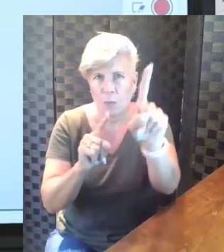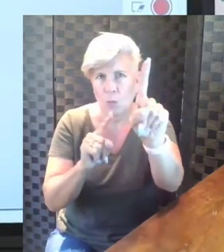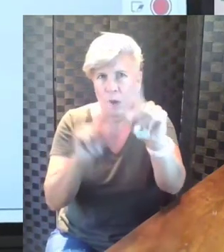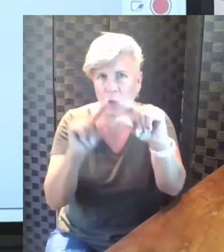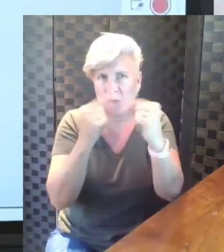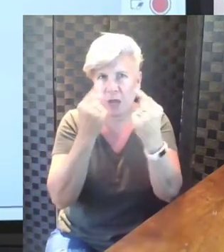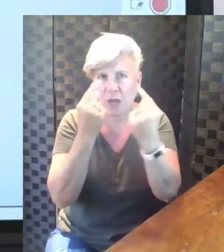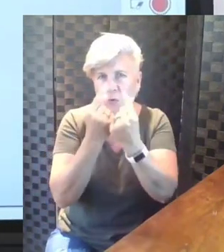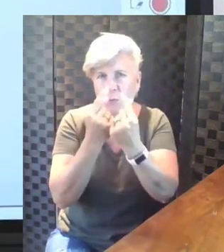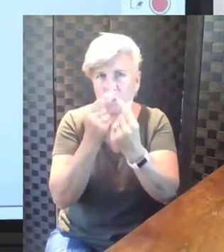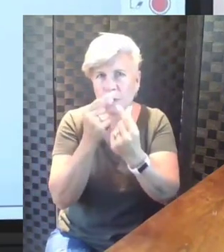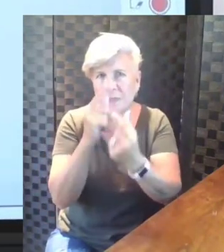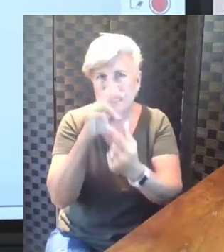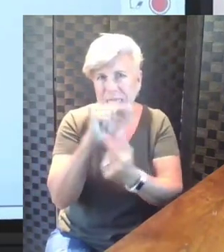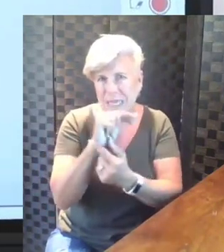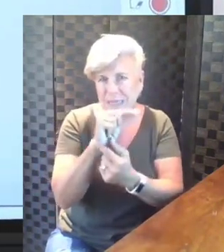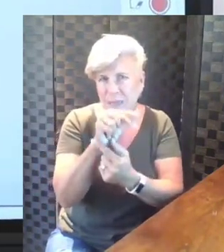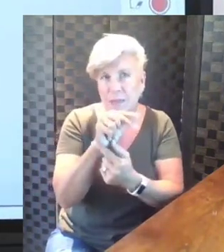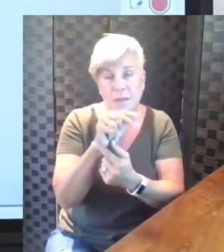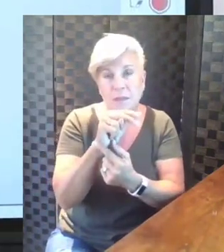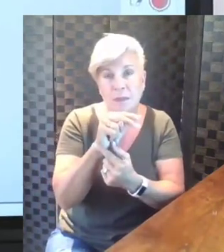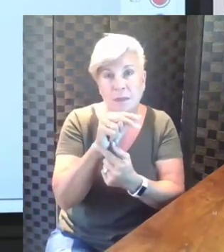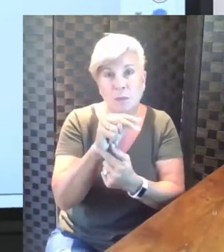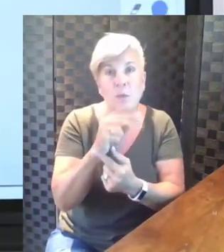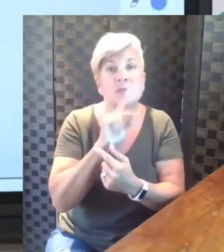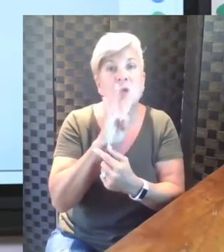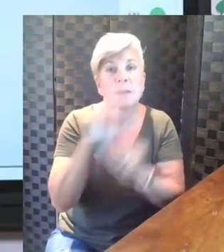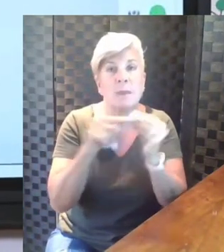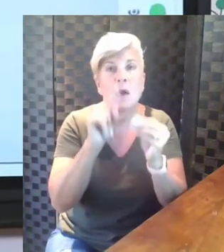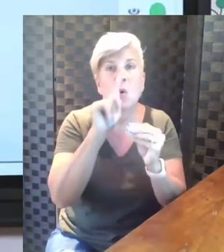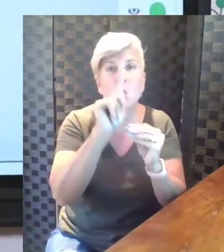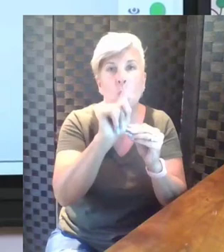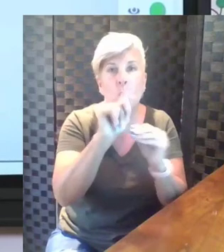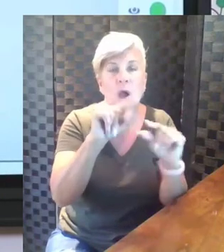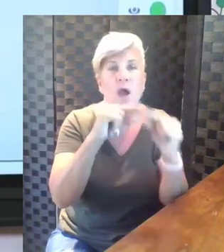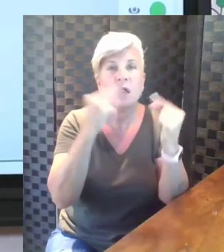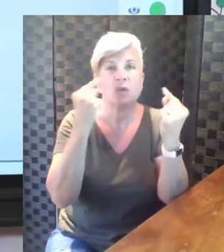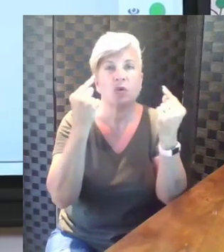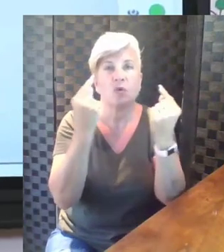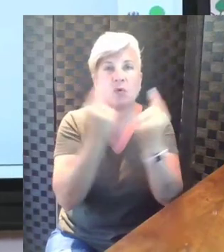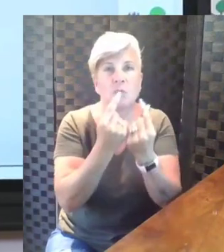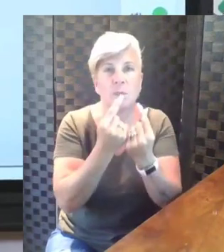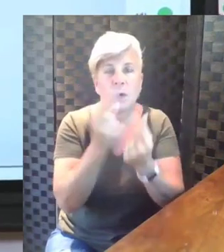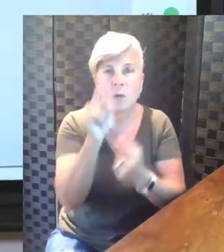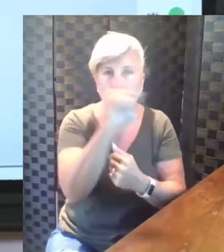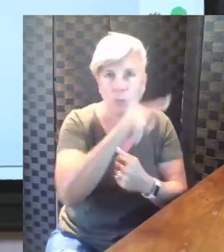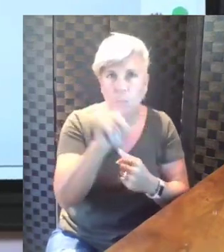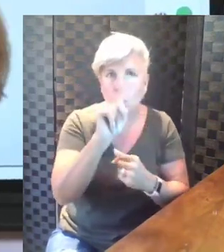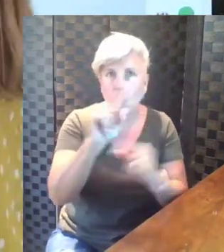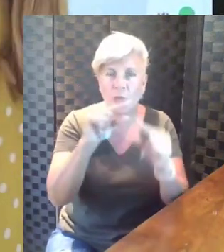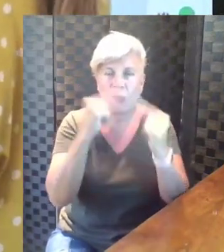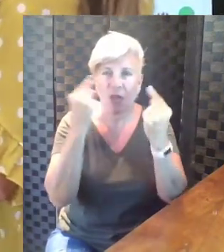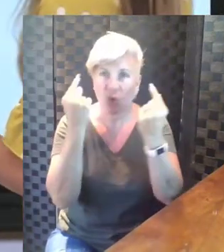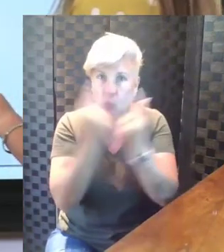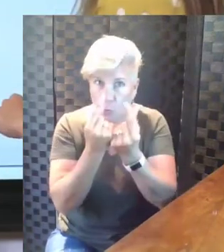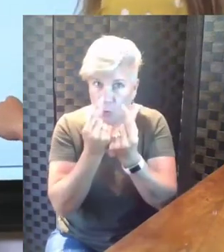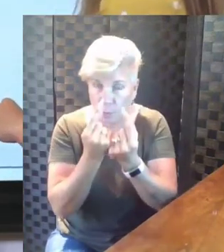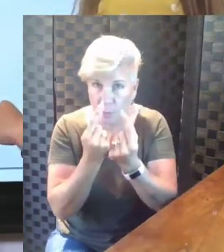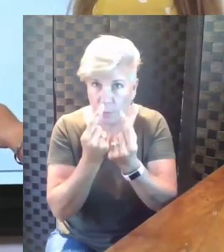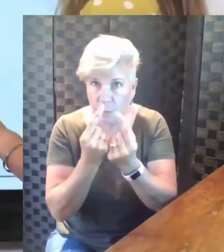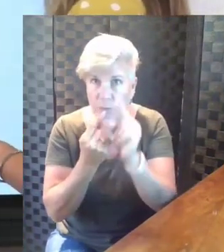One group of 10. Now I know there's a 10 here, but we really want to talk about one group. So one group of 10